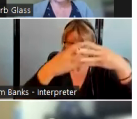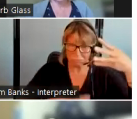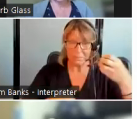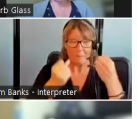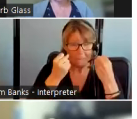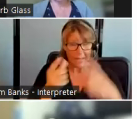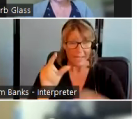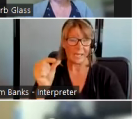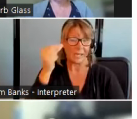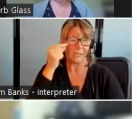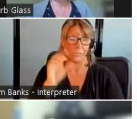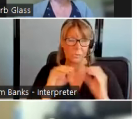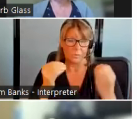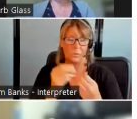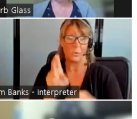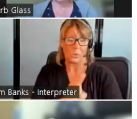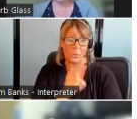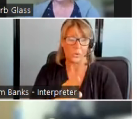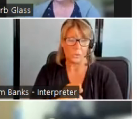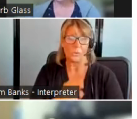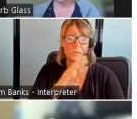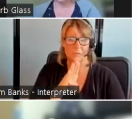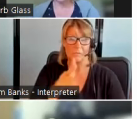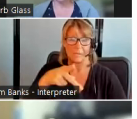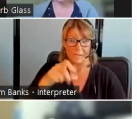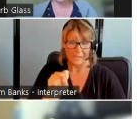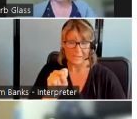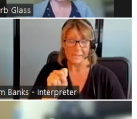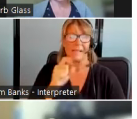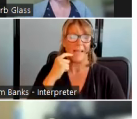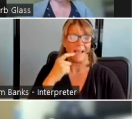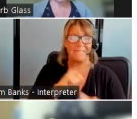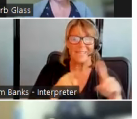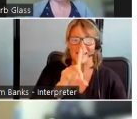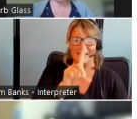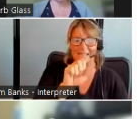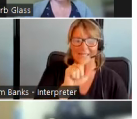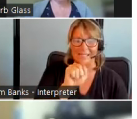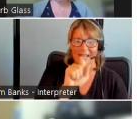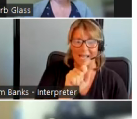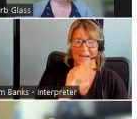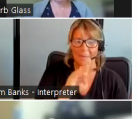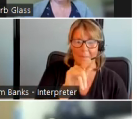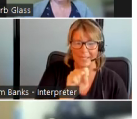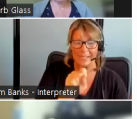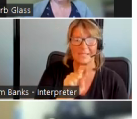government organizations who have databases and various different things through BPS Secure.